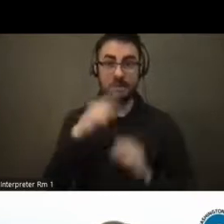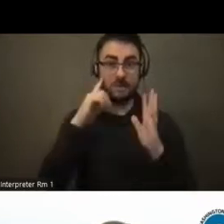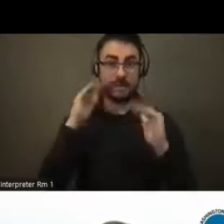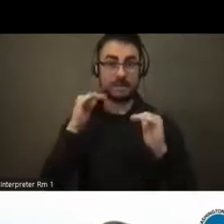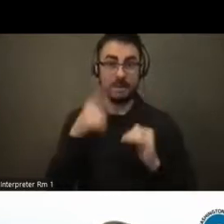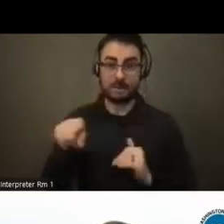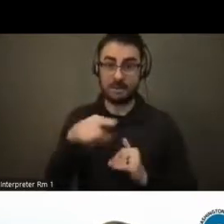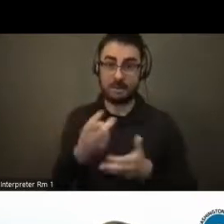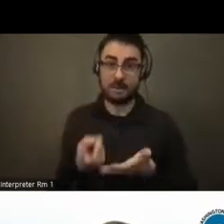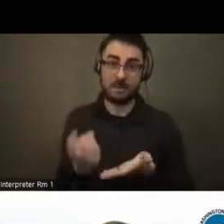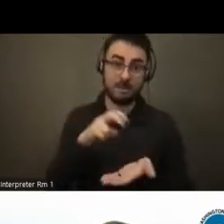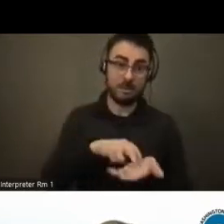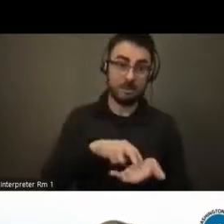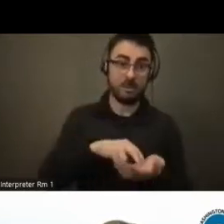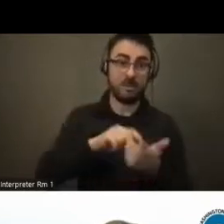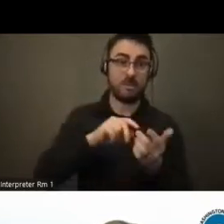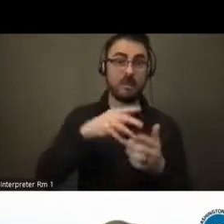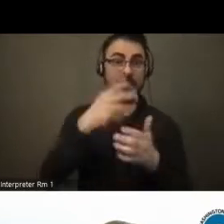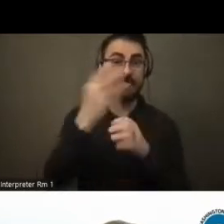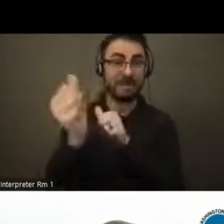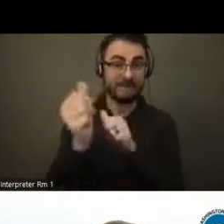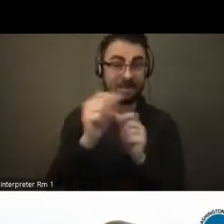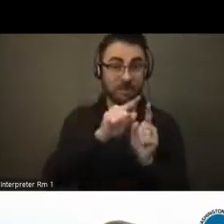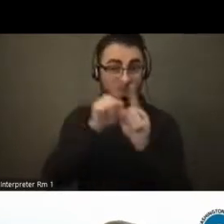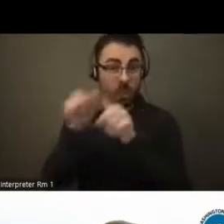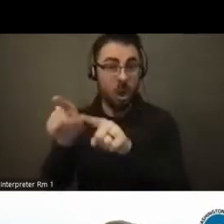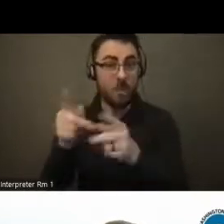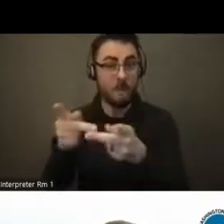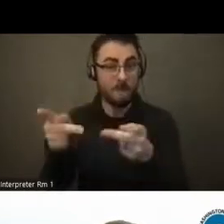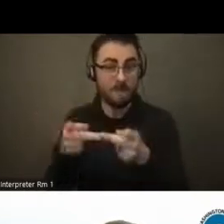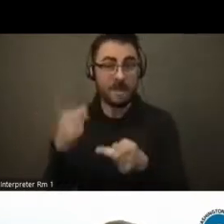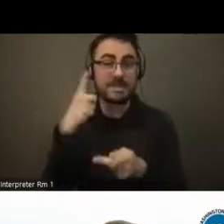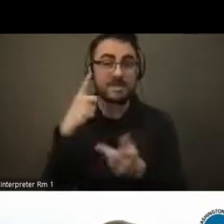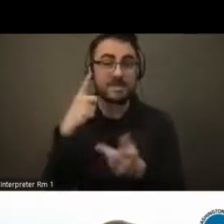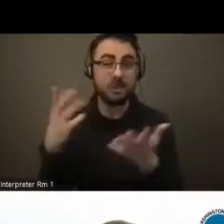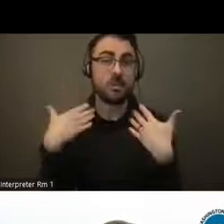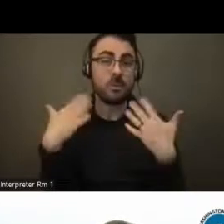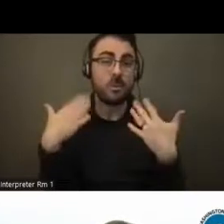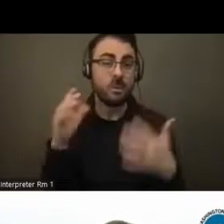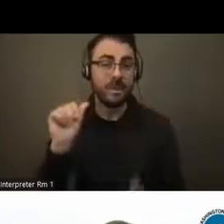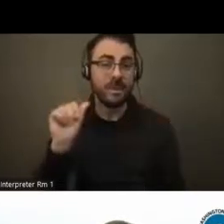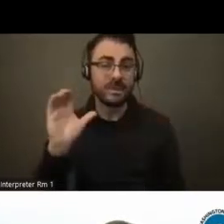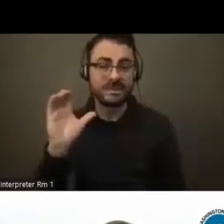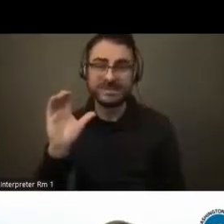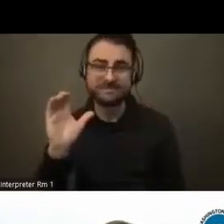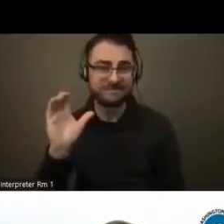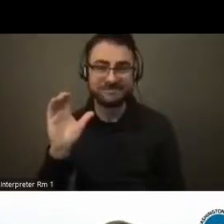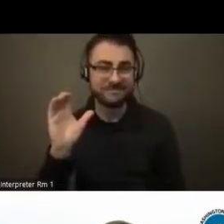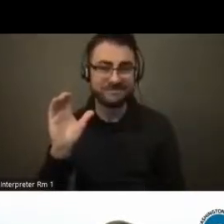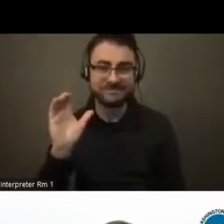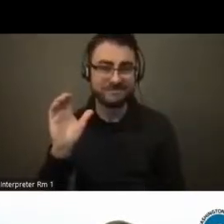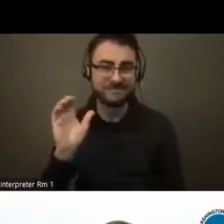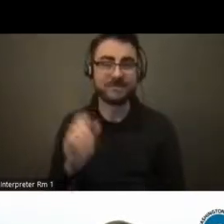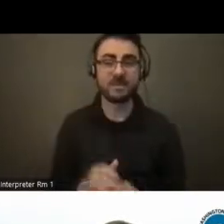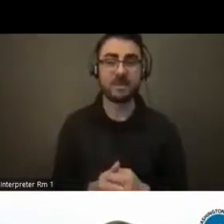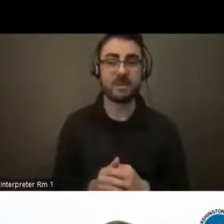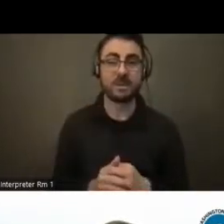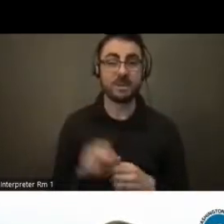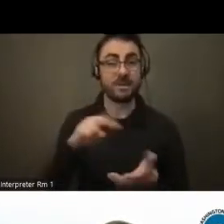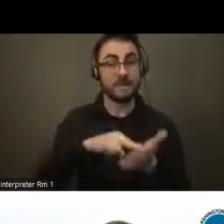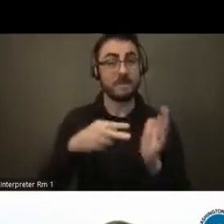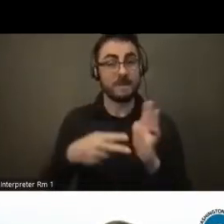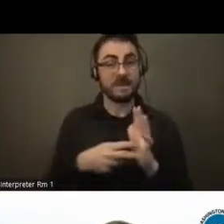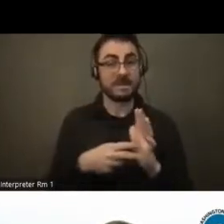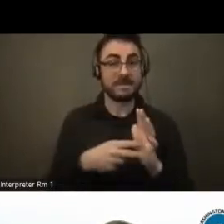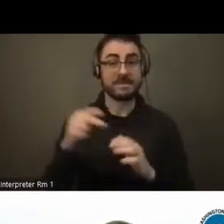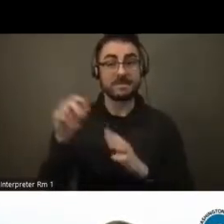and go to a cooling center. We need to, as a state, and that includes us as a county